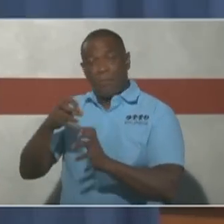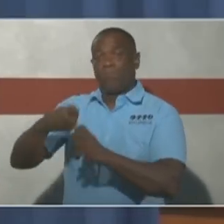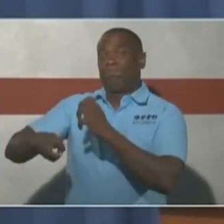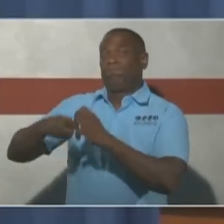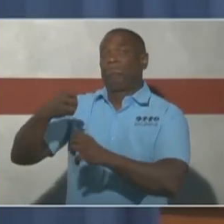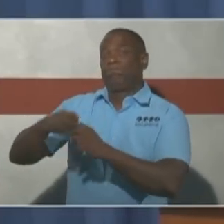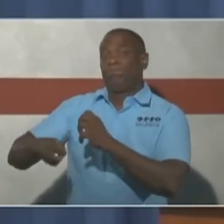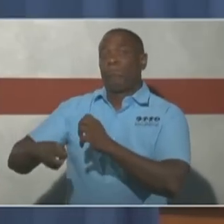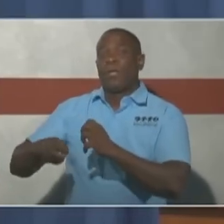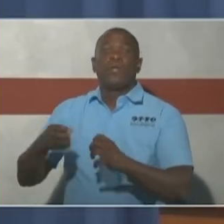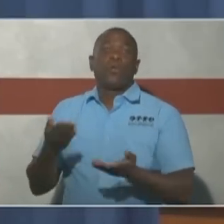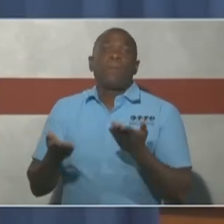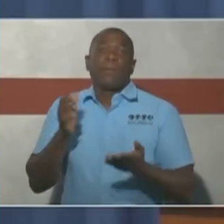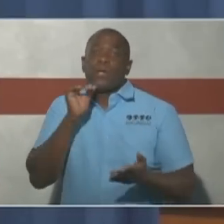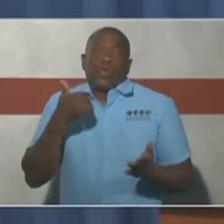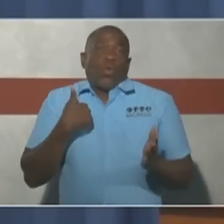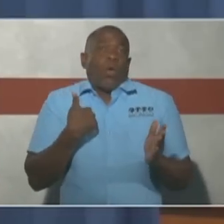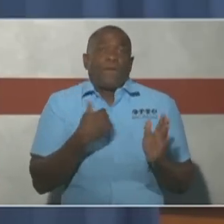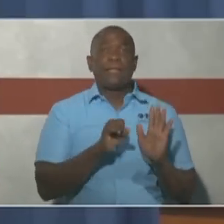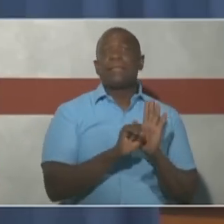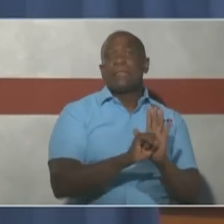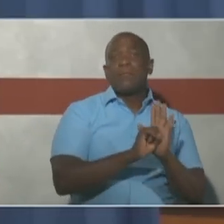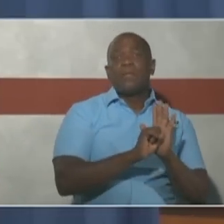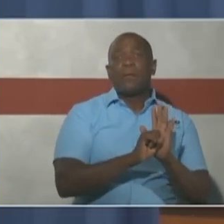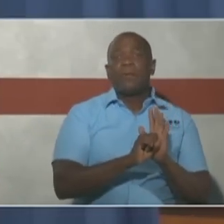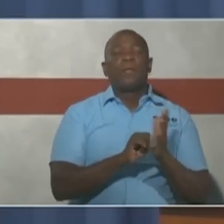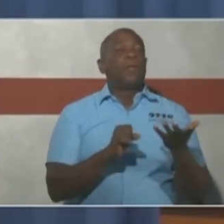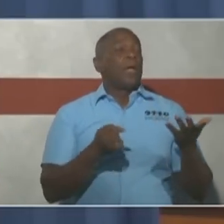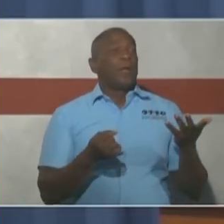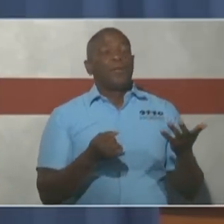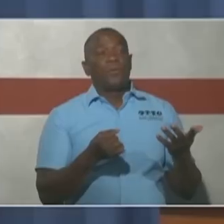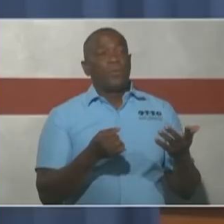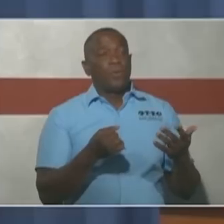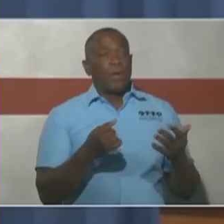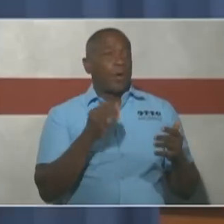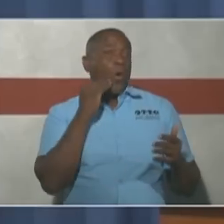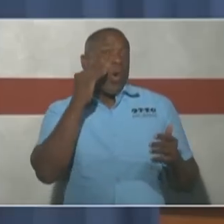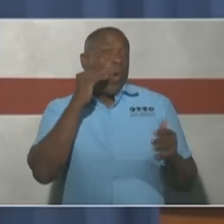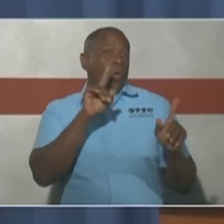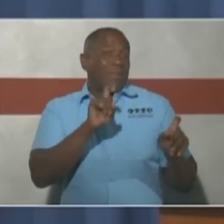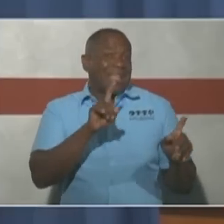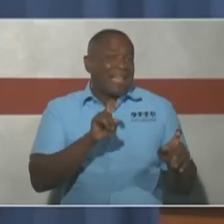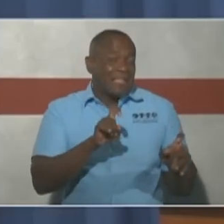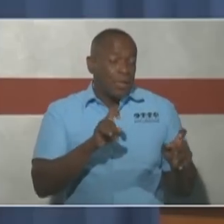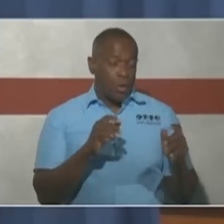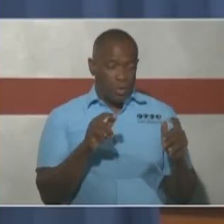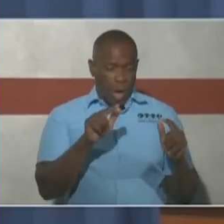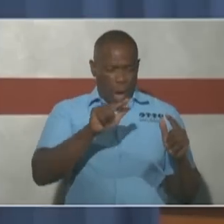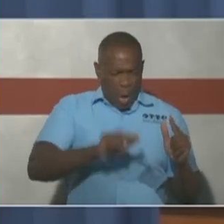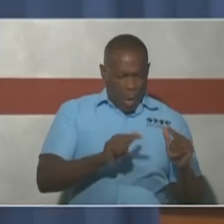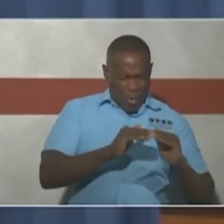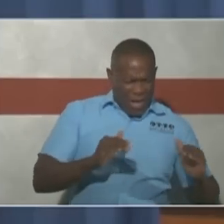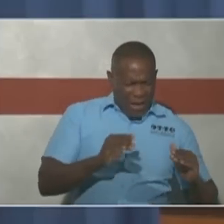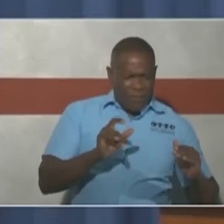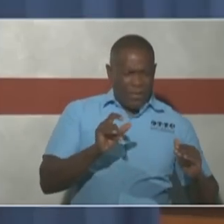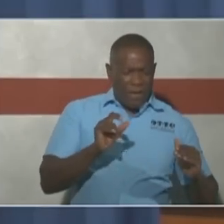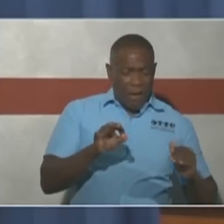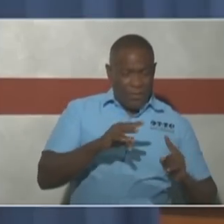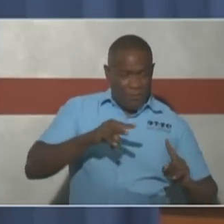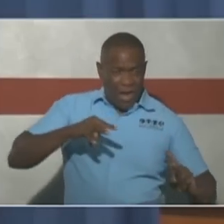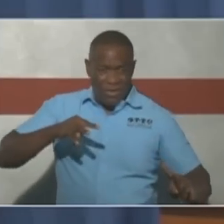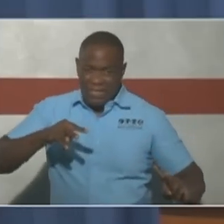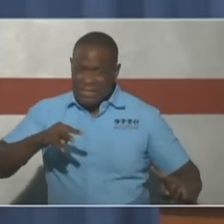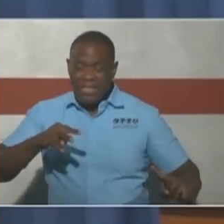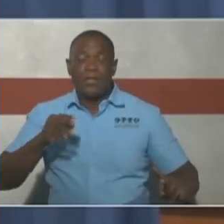can you put on home testing? Home testing is very variable. What we have seen for self-testing and home